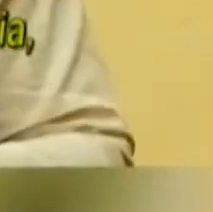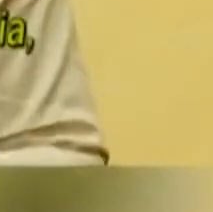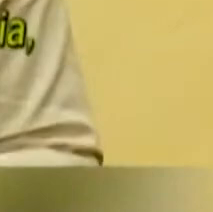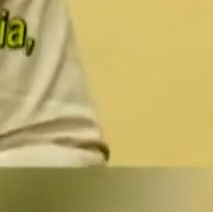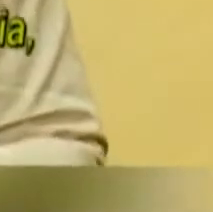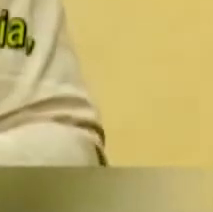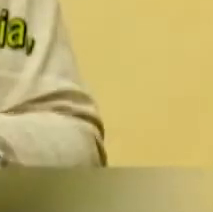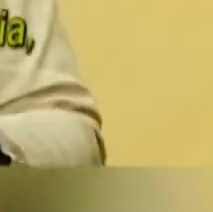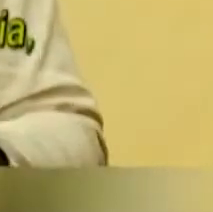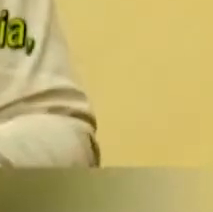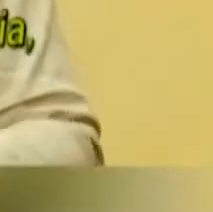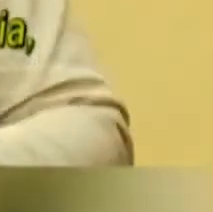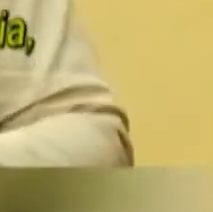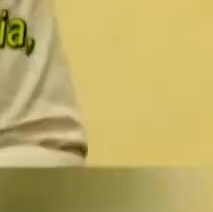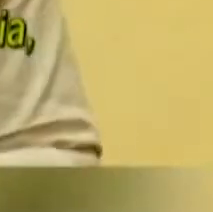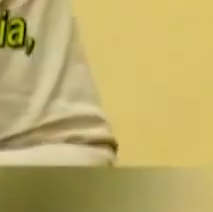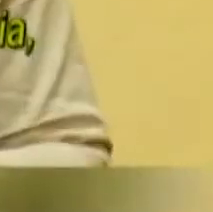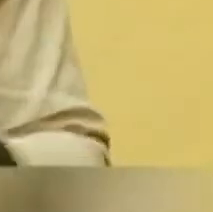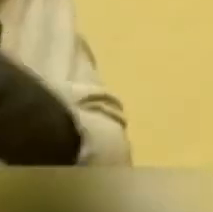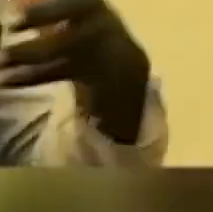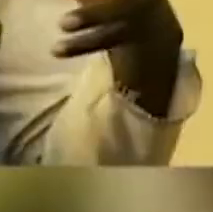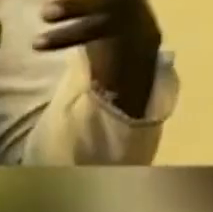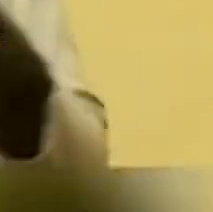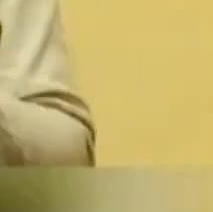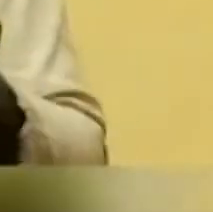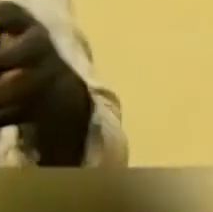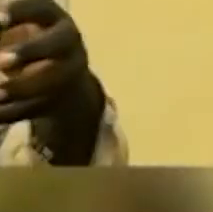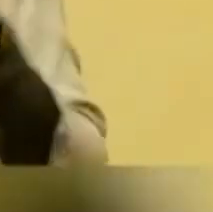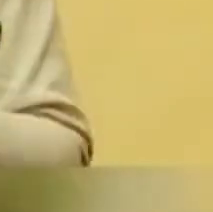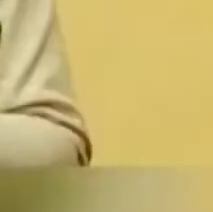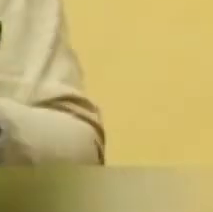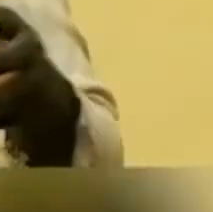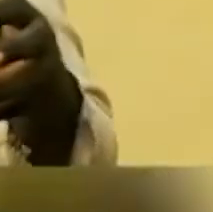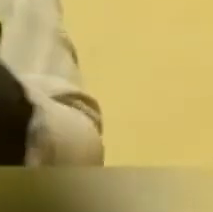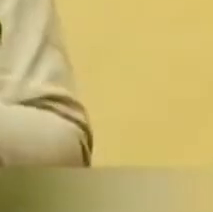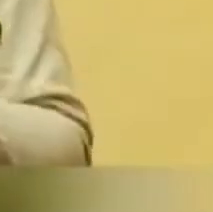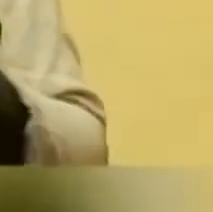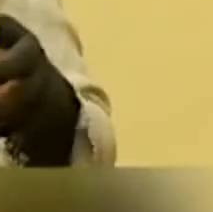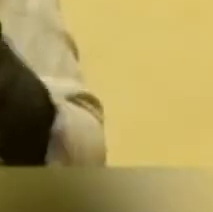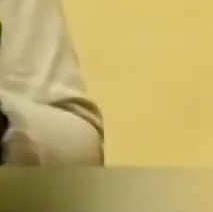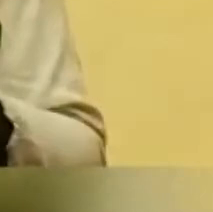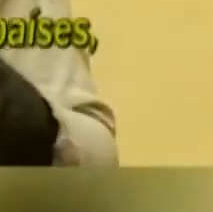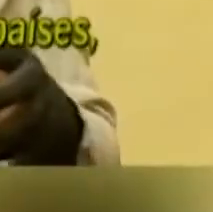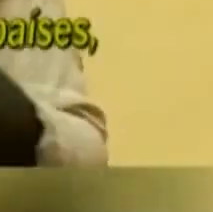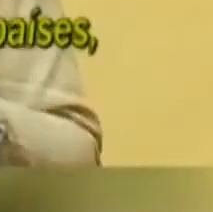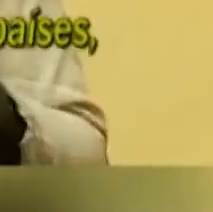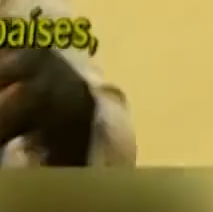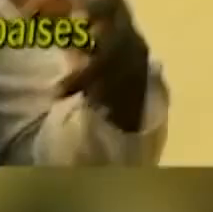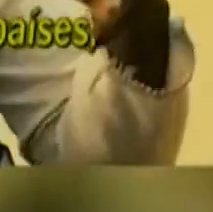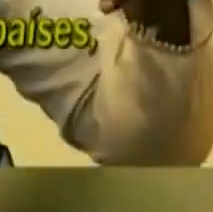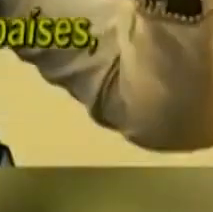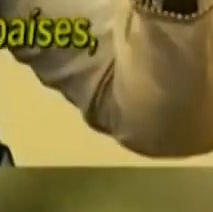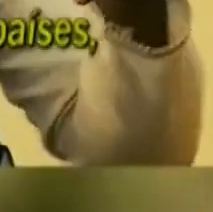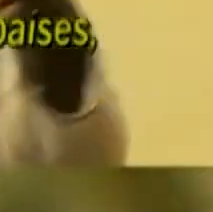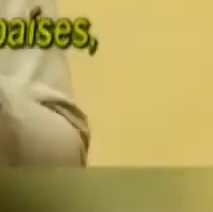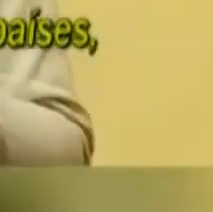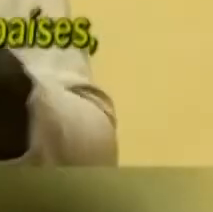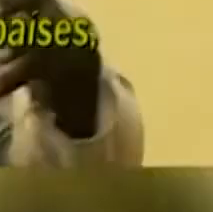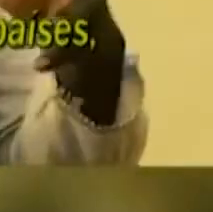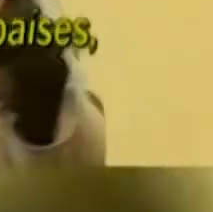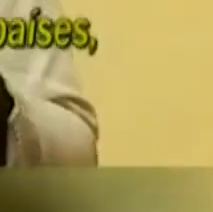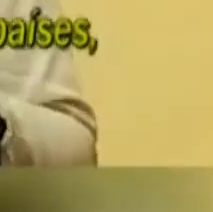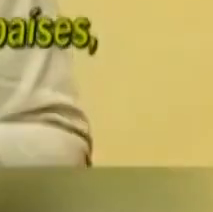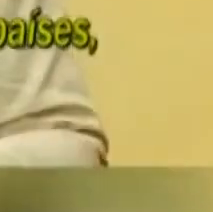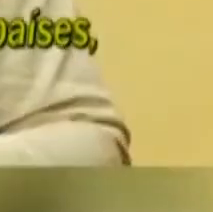is a thing that goes down in history. This intervention is an intervention that